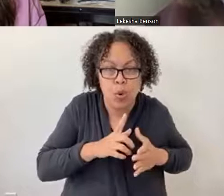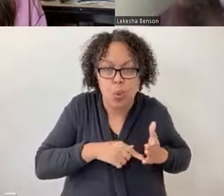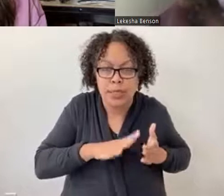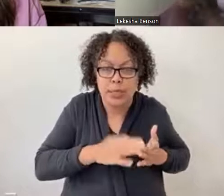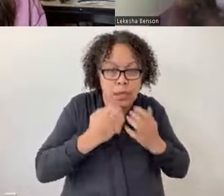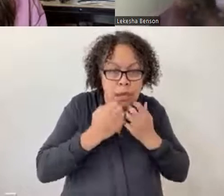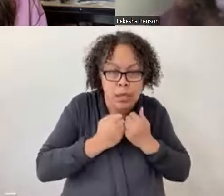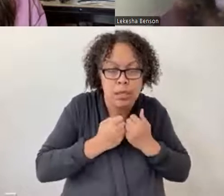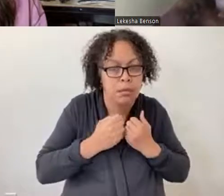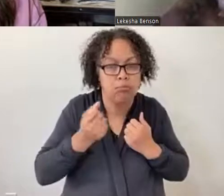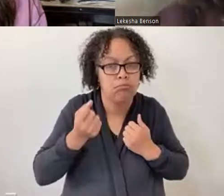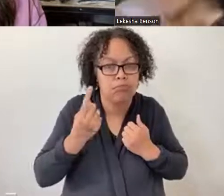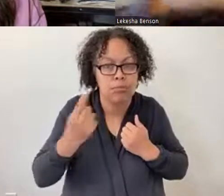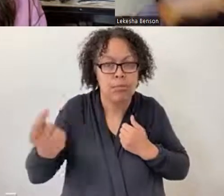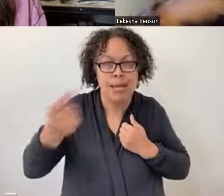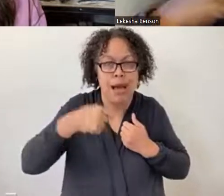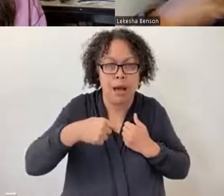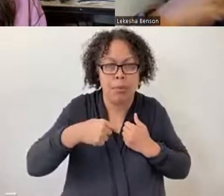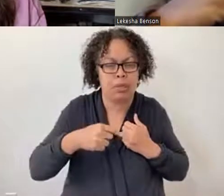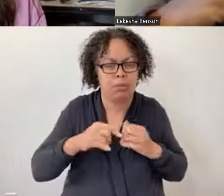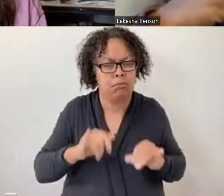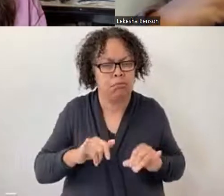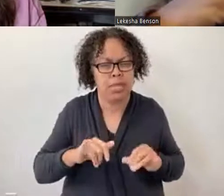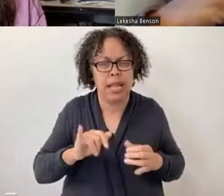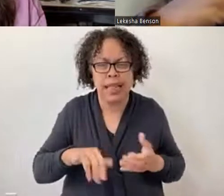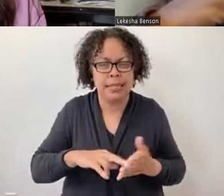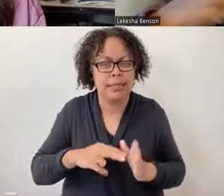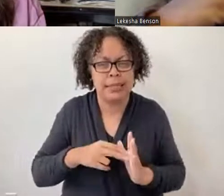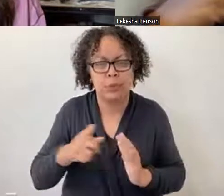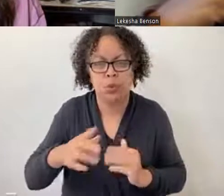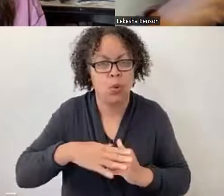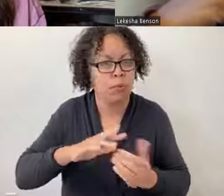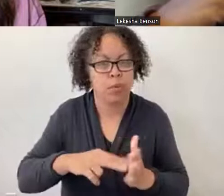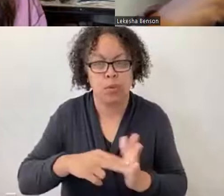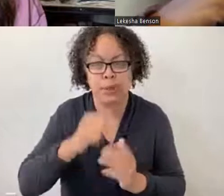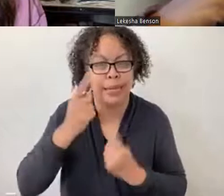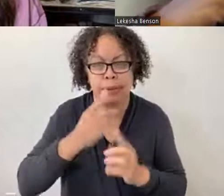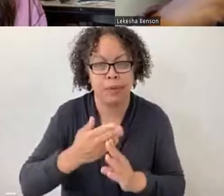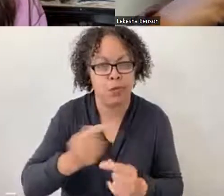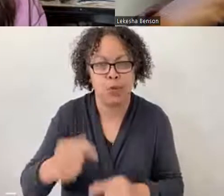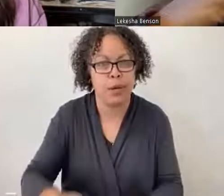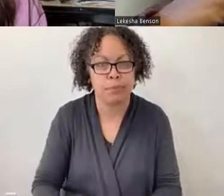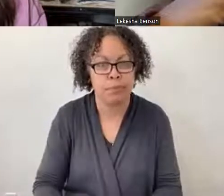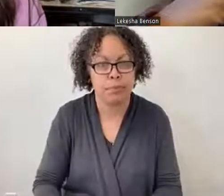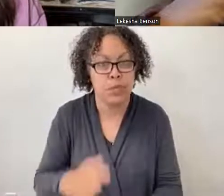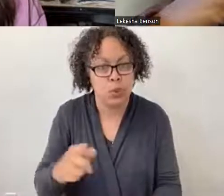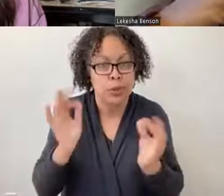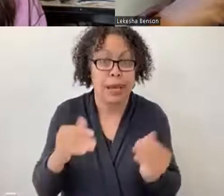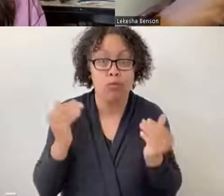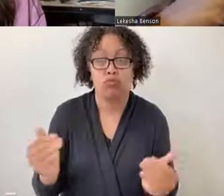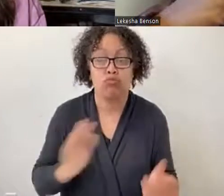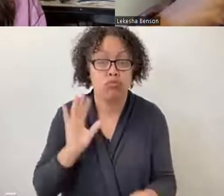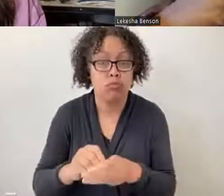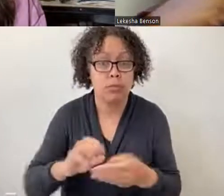that seems very thoughtful in not thinking, is that we're going forward, we're going